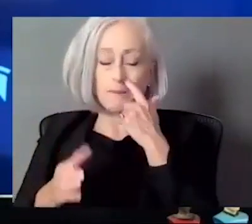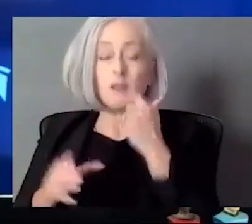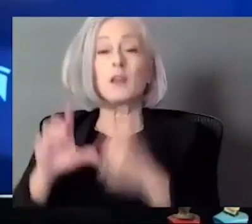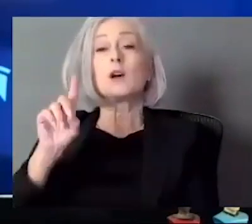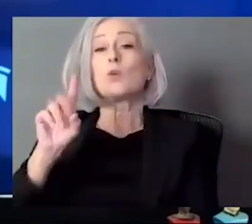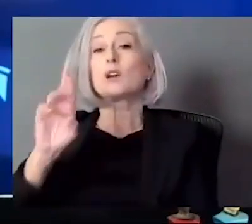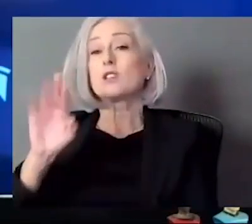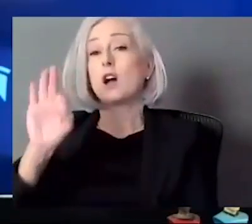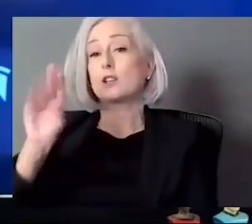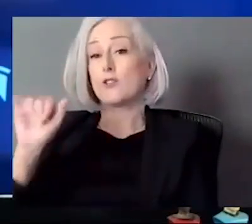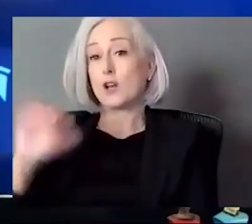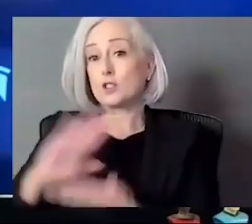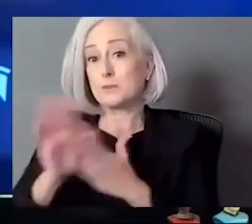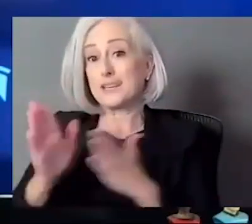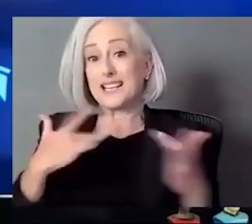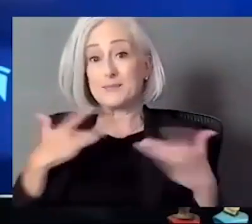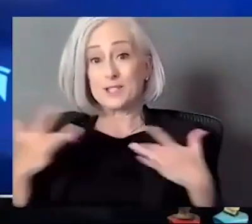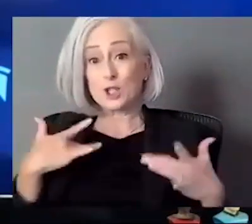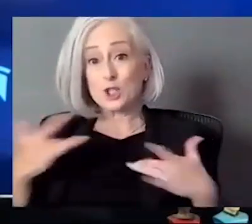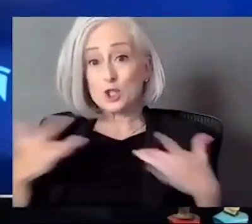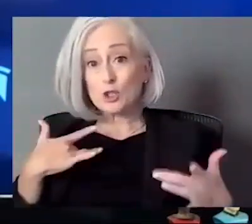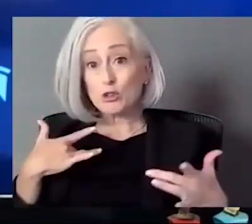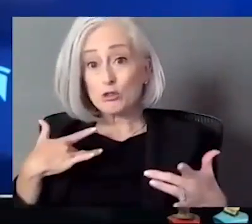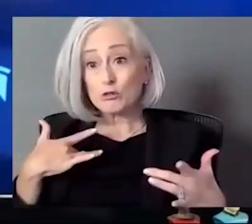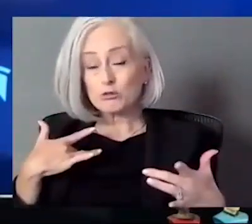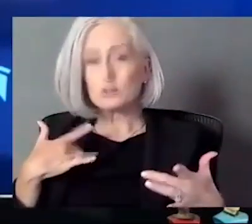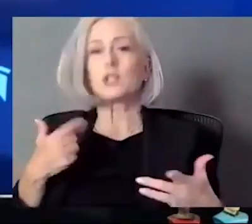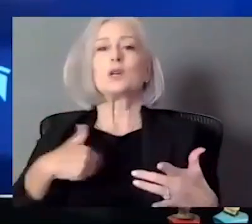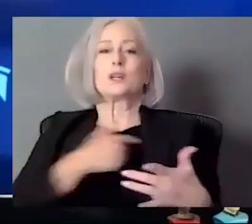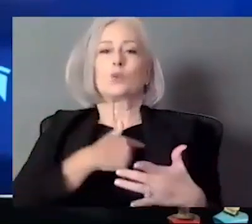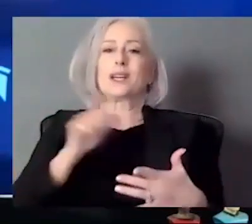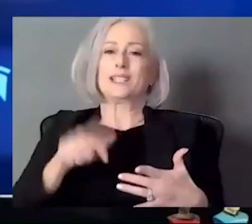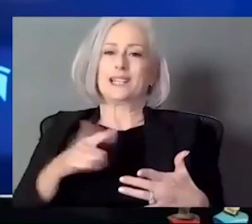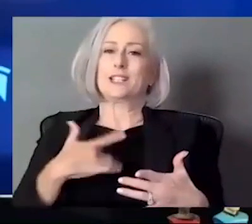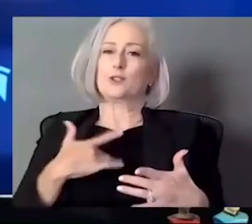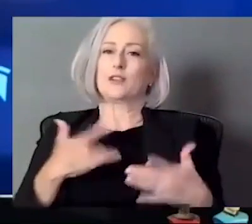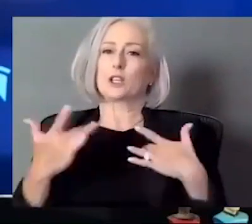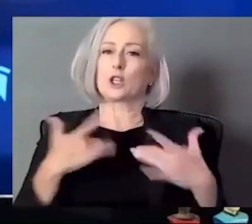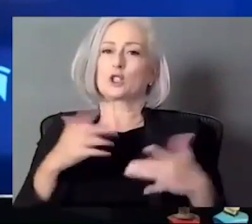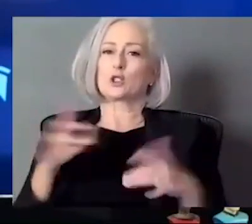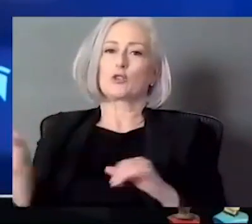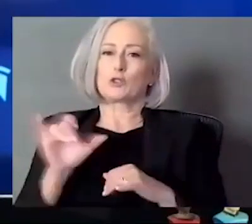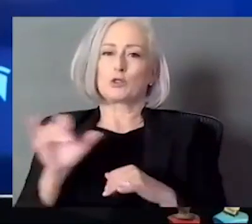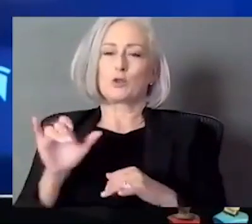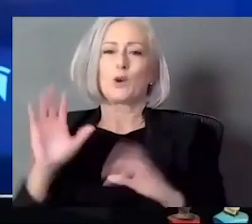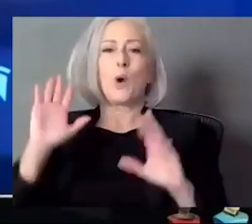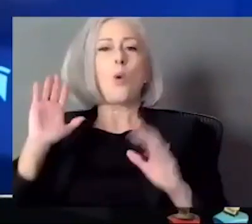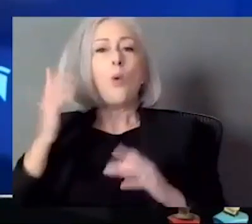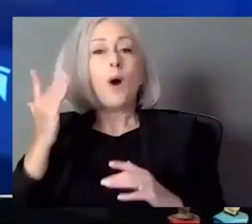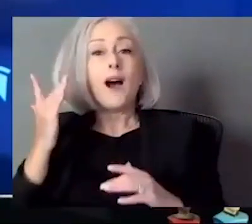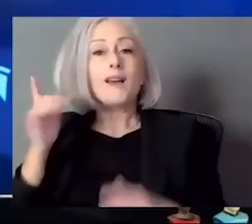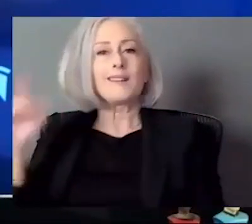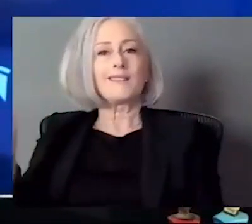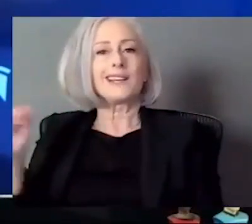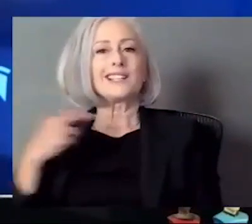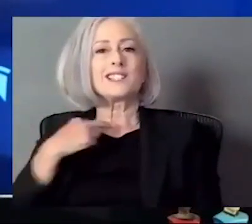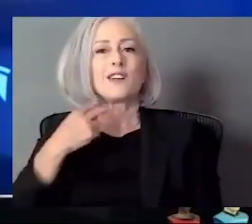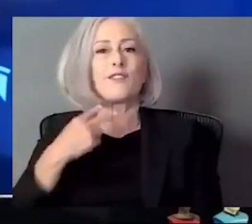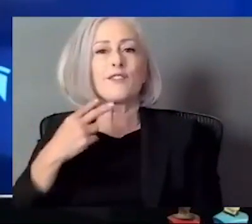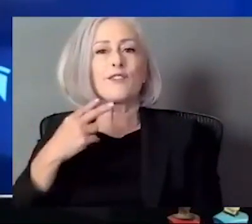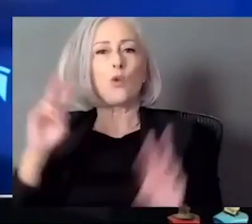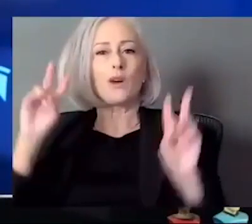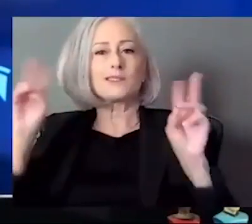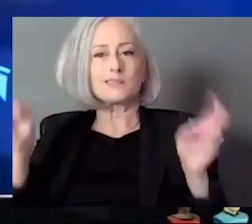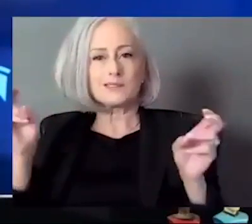because he is a voice in the wilderness around this pandemic and all the craziness and all the crazy